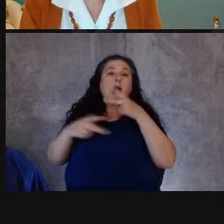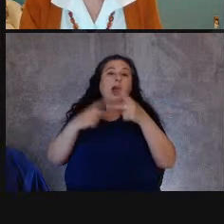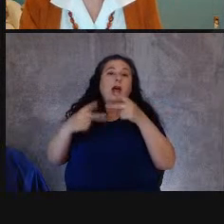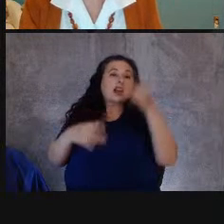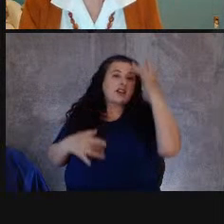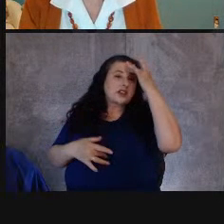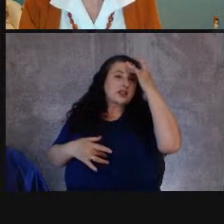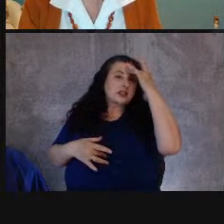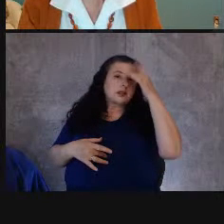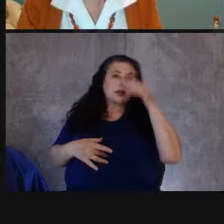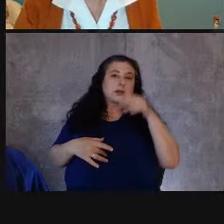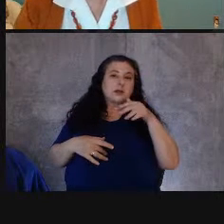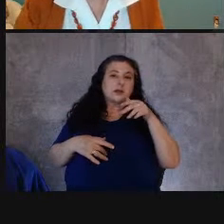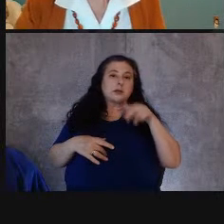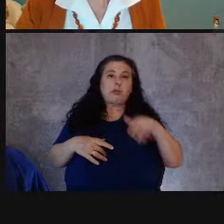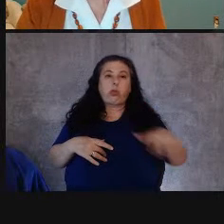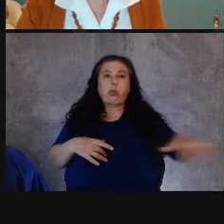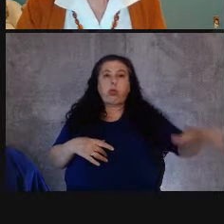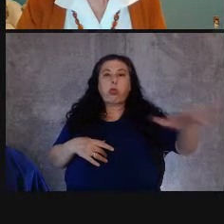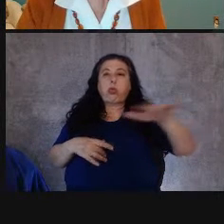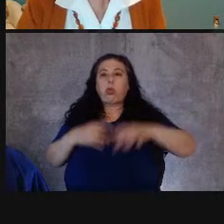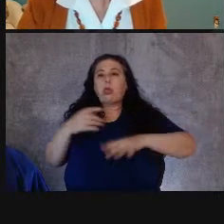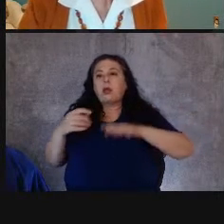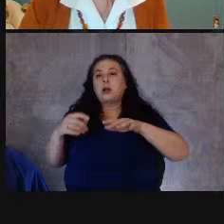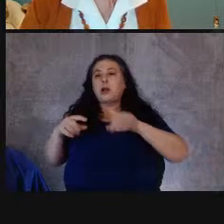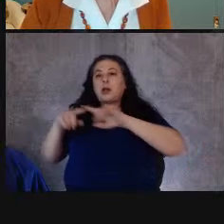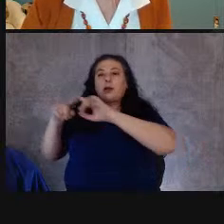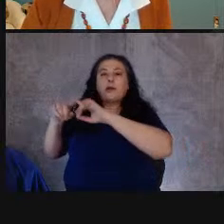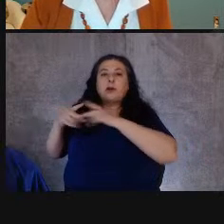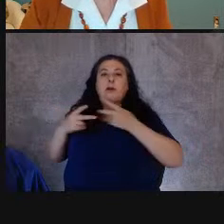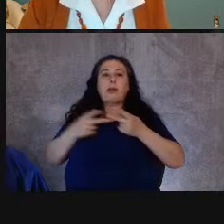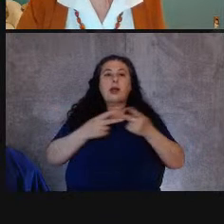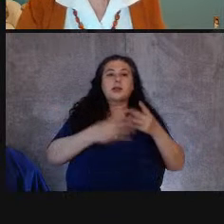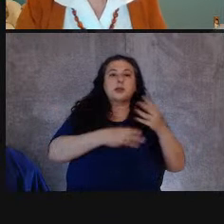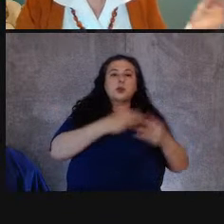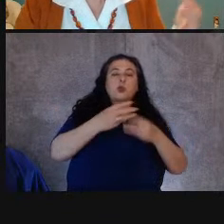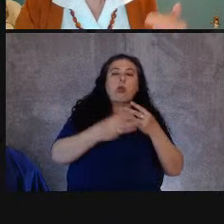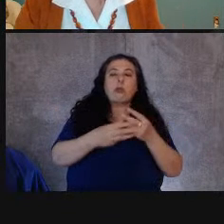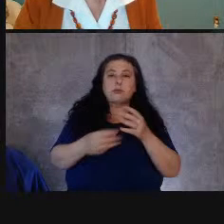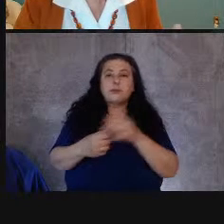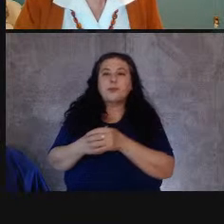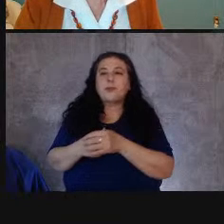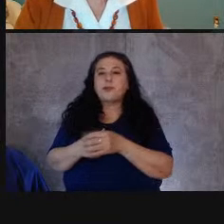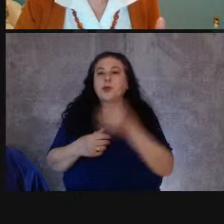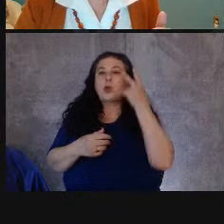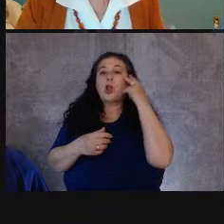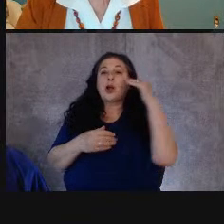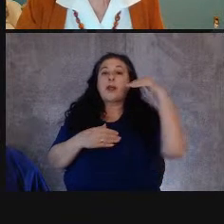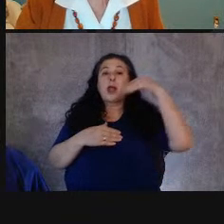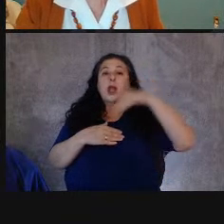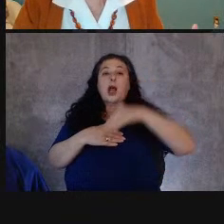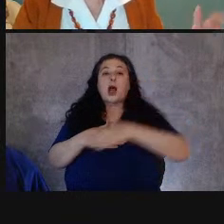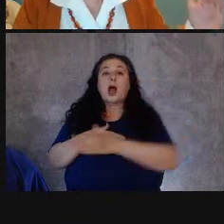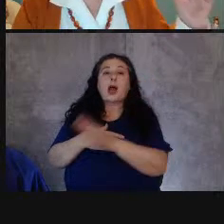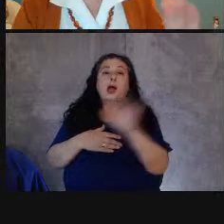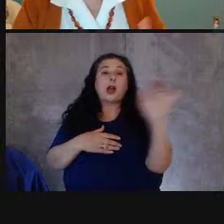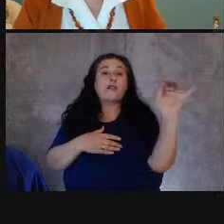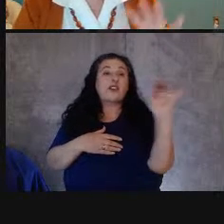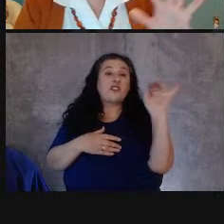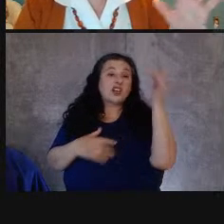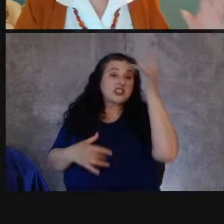has crossed continents. When we look at the decline of infectious